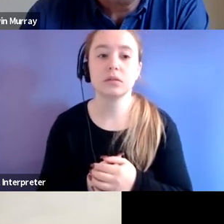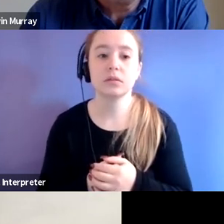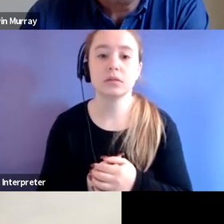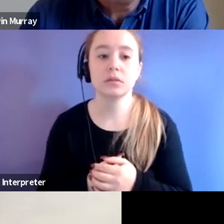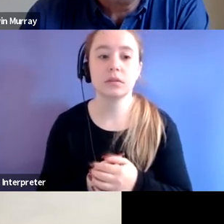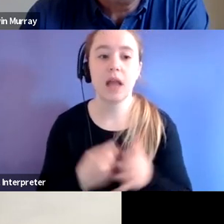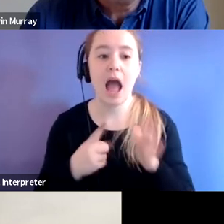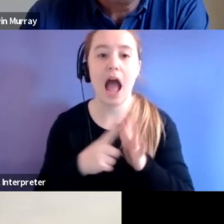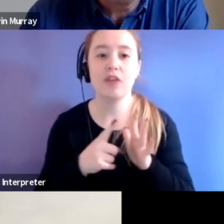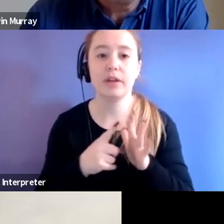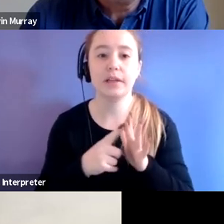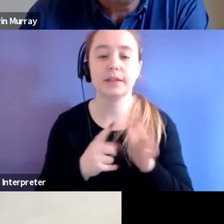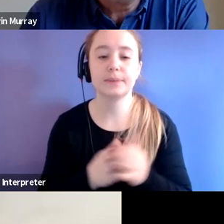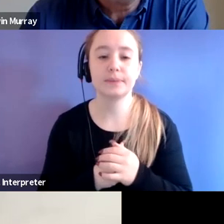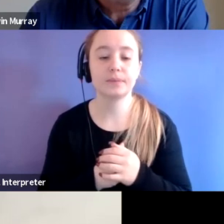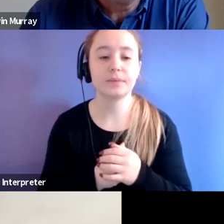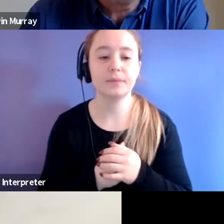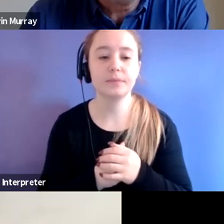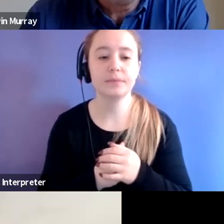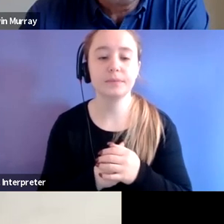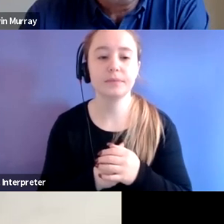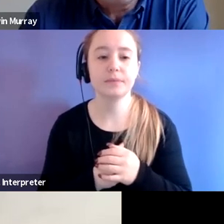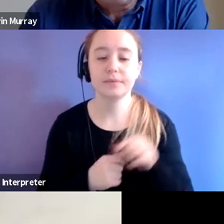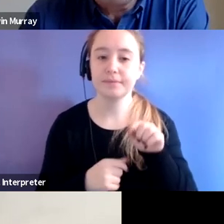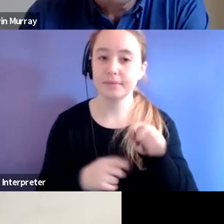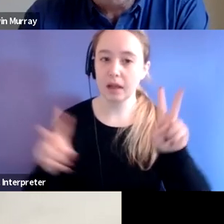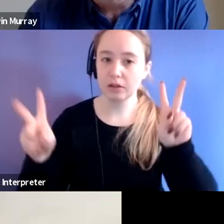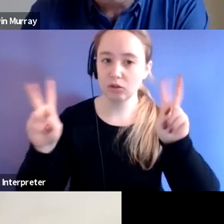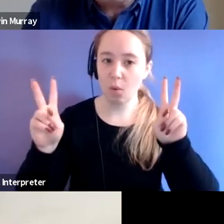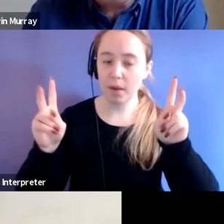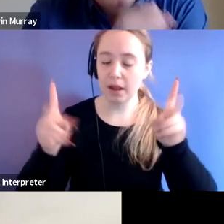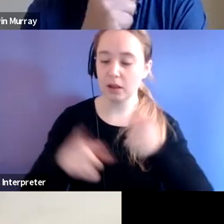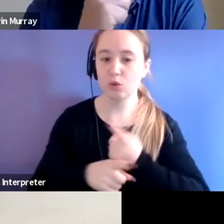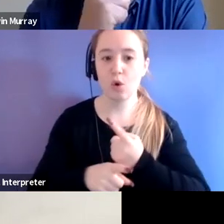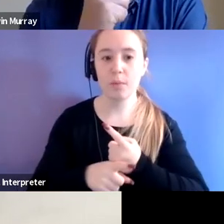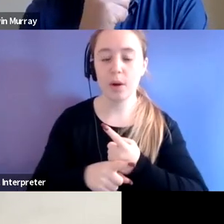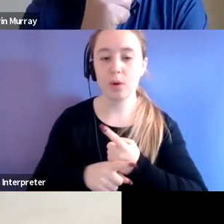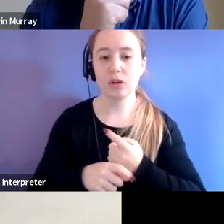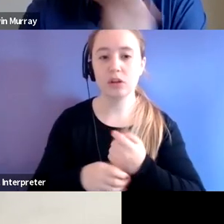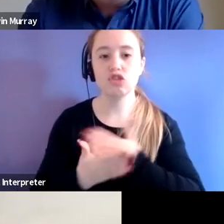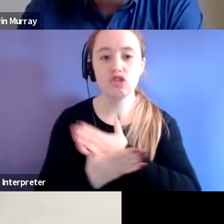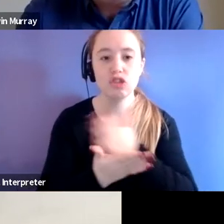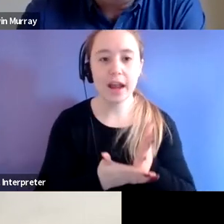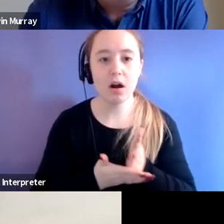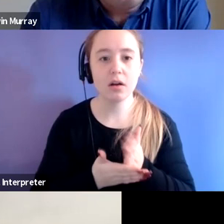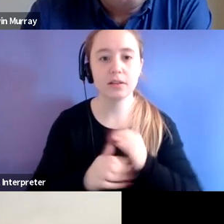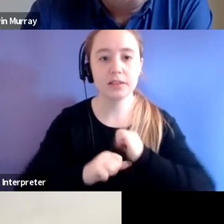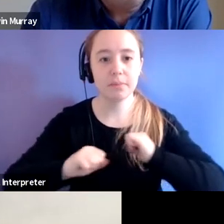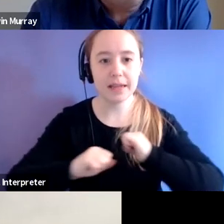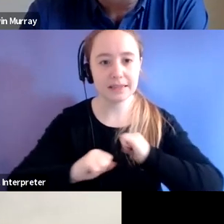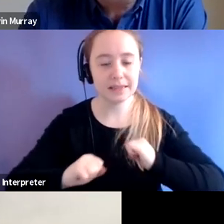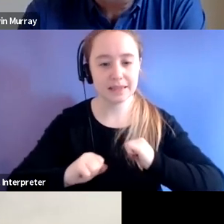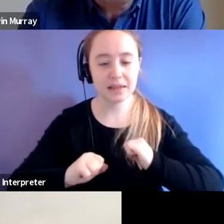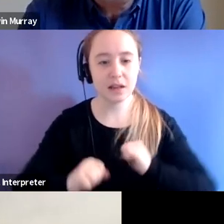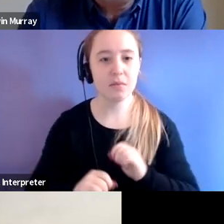I'll come in. On that topic around shared spaces and then actually not